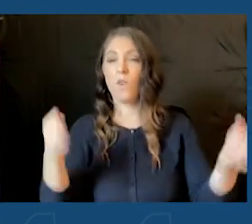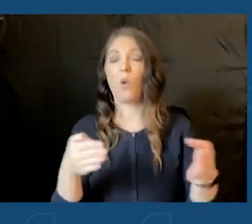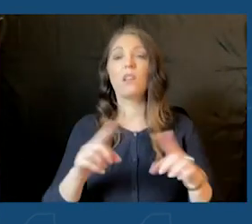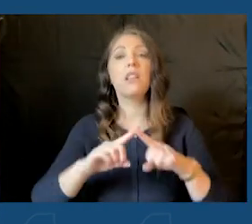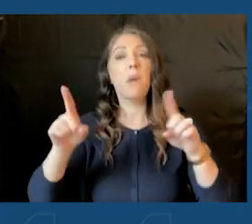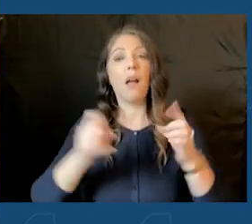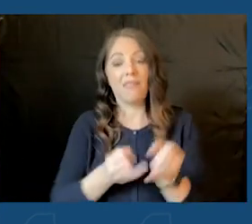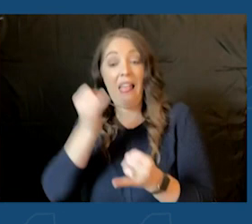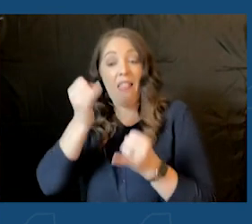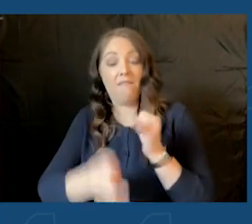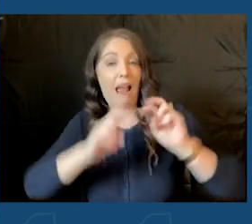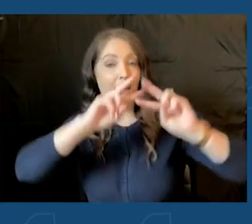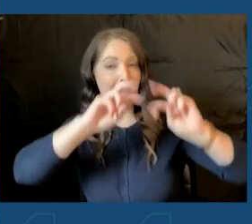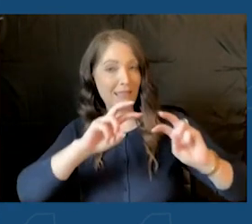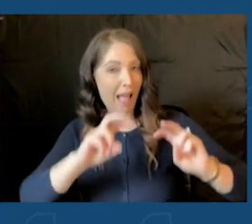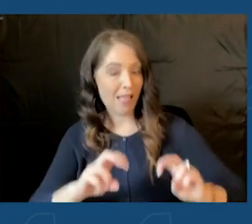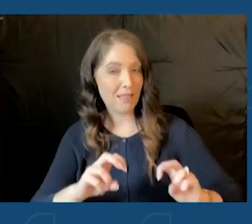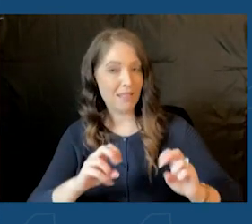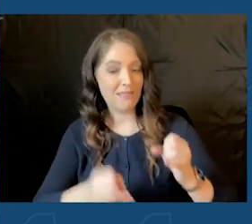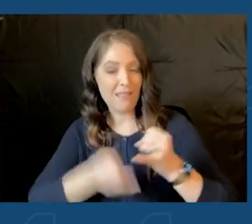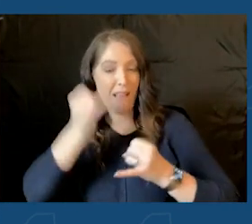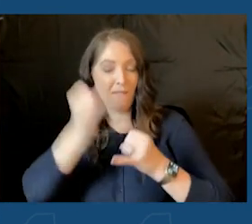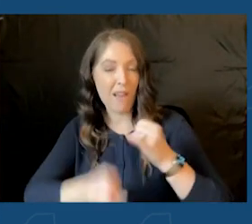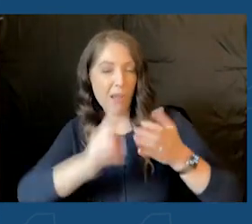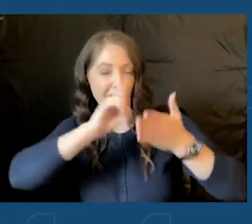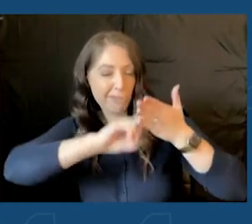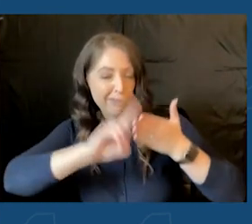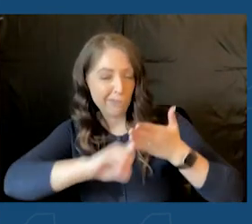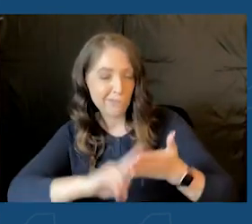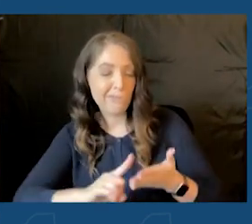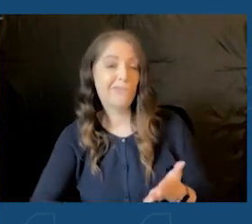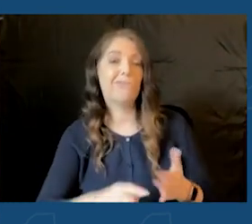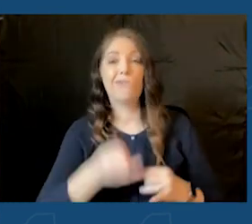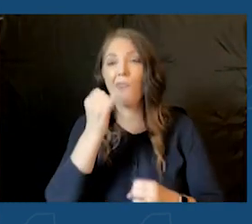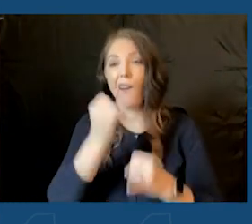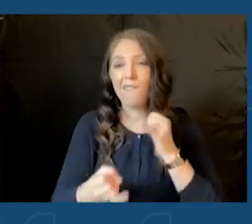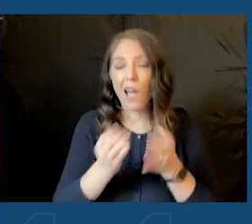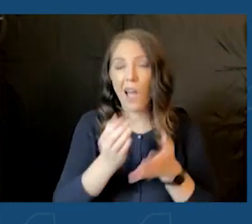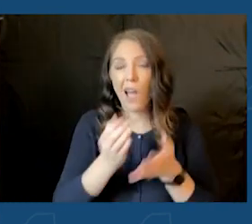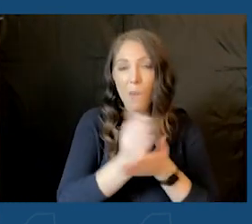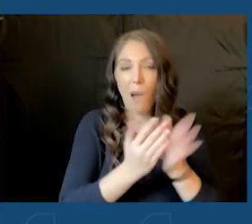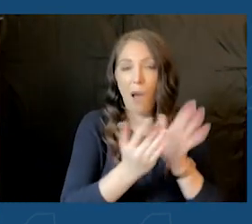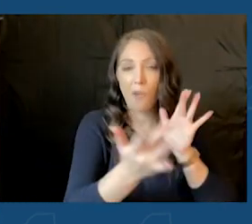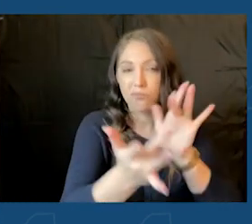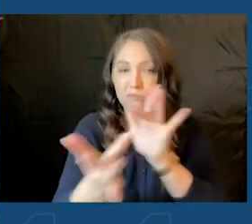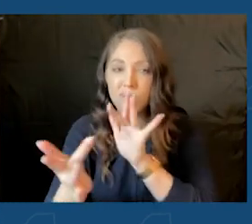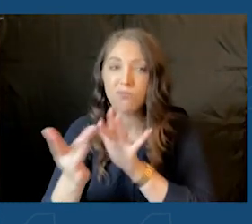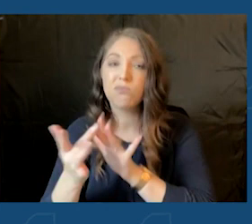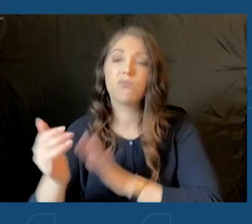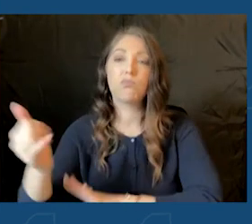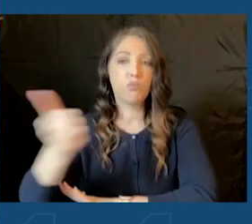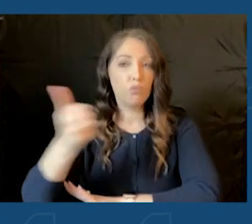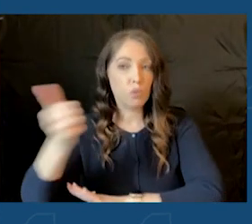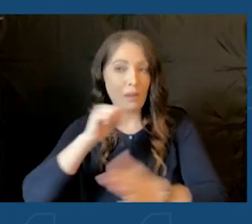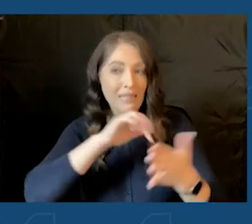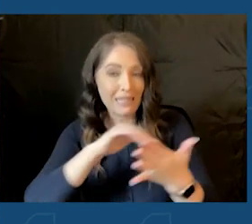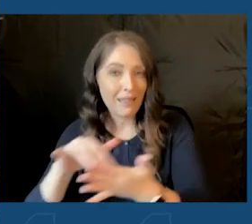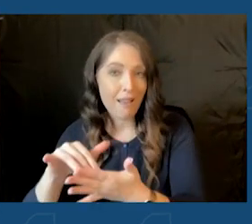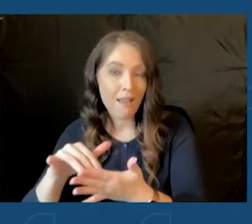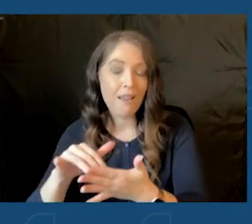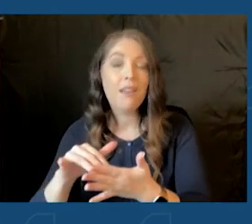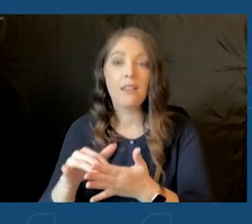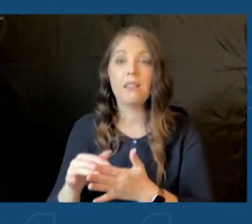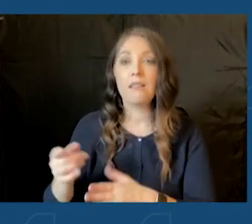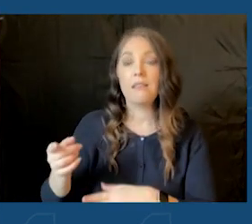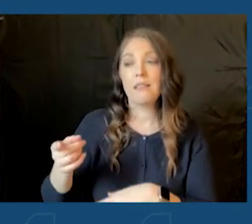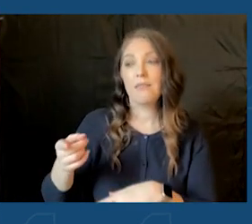as we're continuing our final stages of outreach and our transit mobility study is just getting underway, these voices,